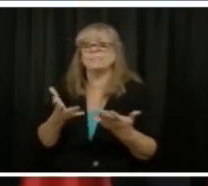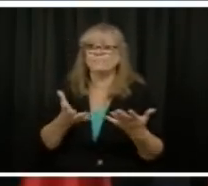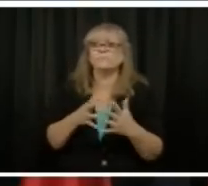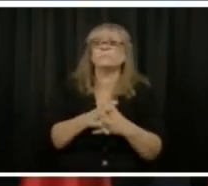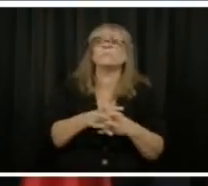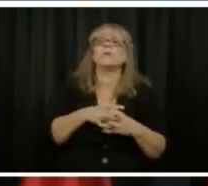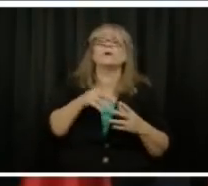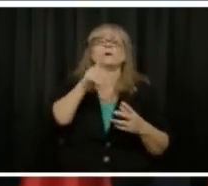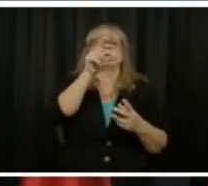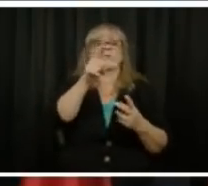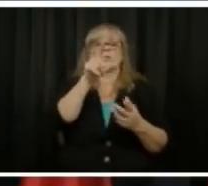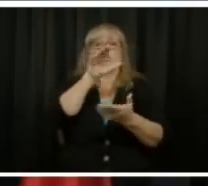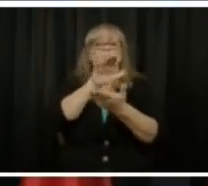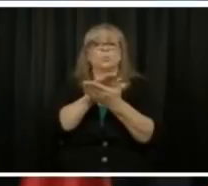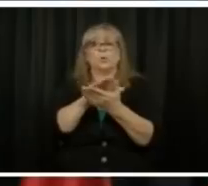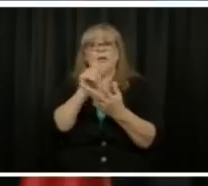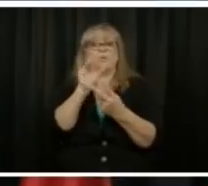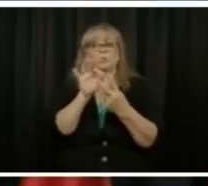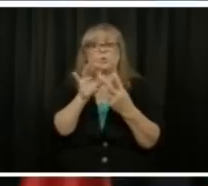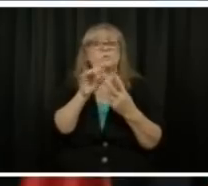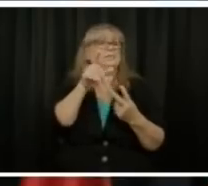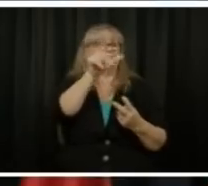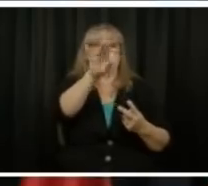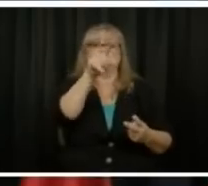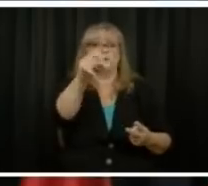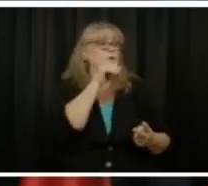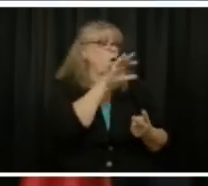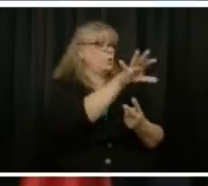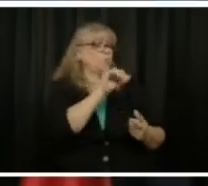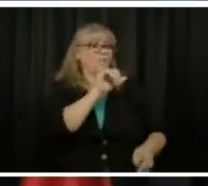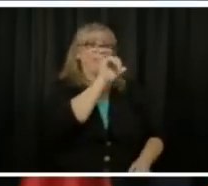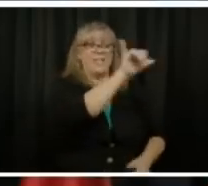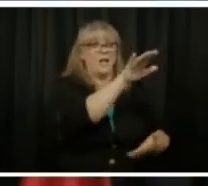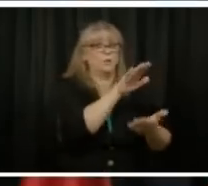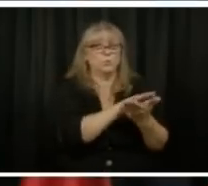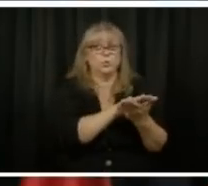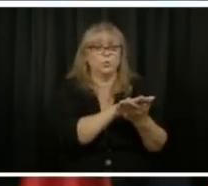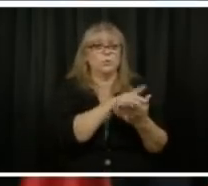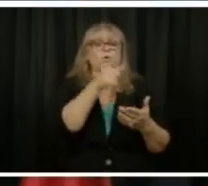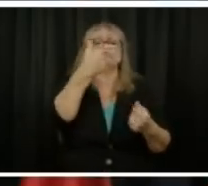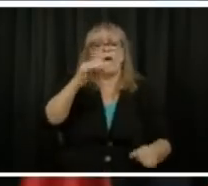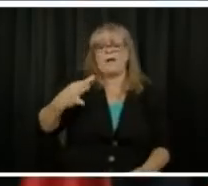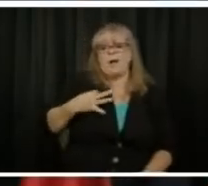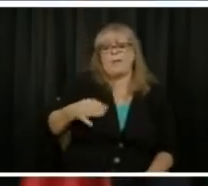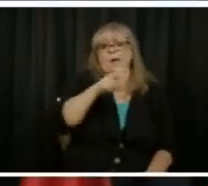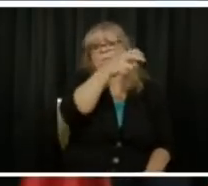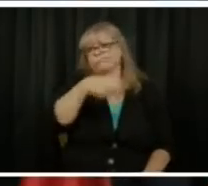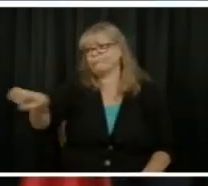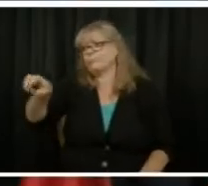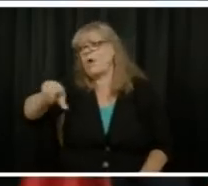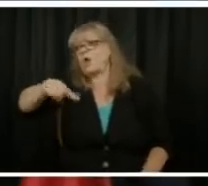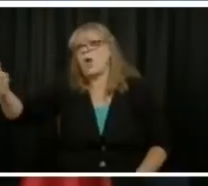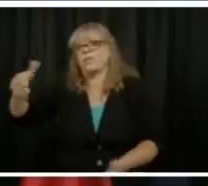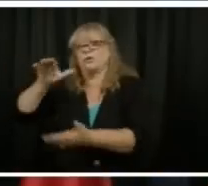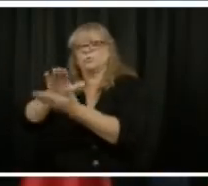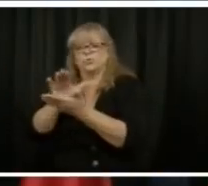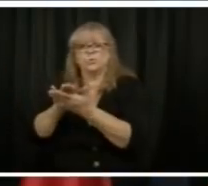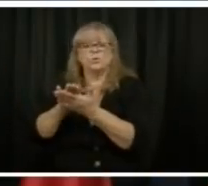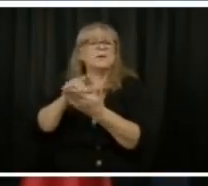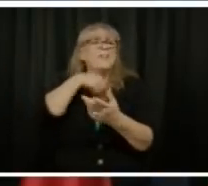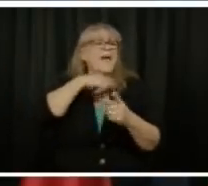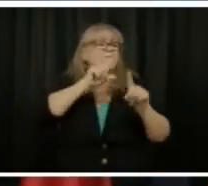enroll in any other one in the state. There's a number of good virtual programs, and that's a valuable option for parents who want to take that